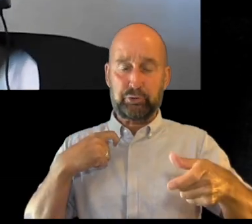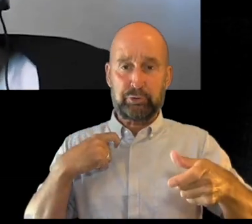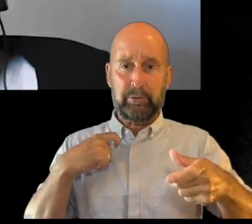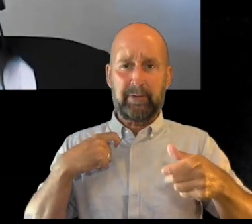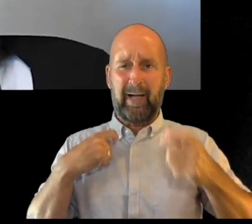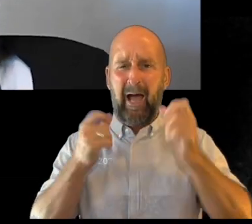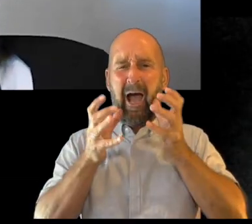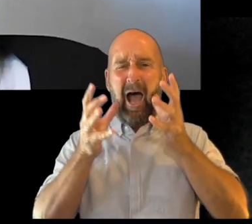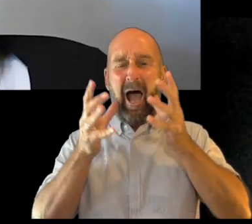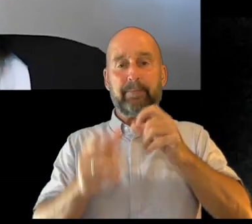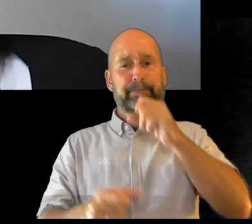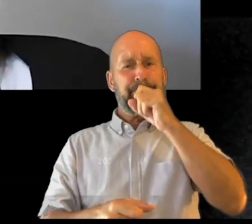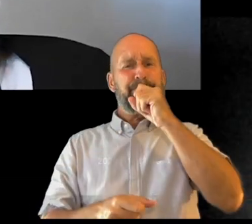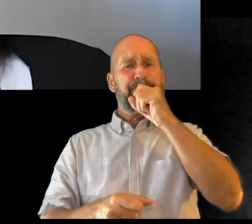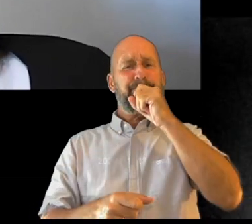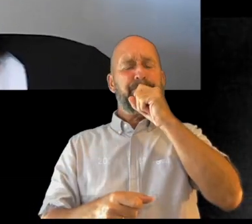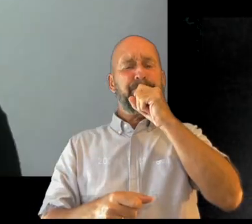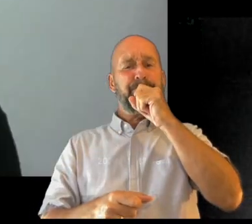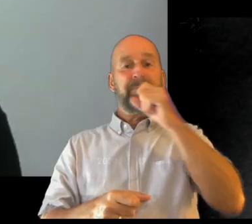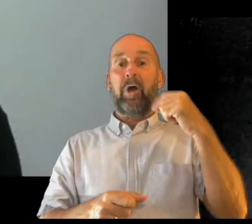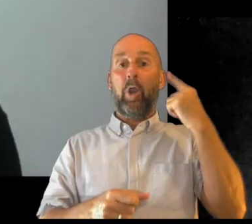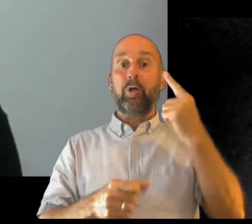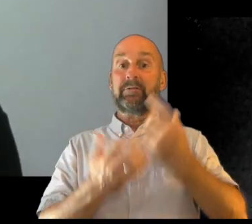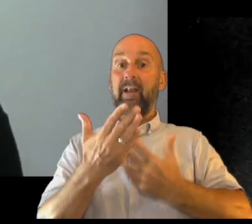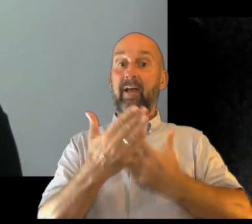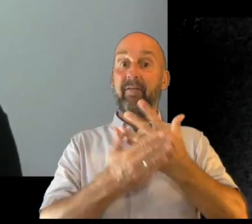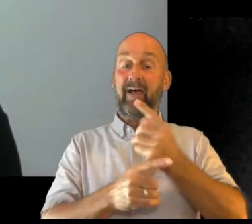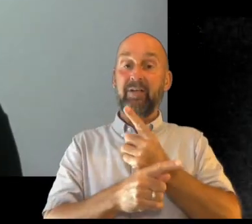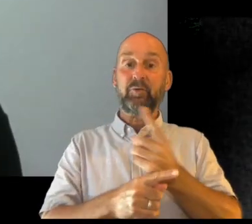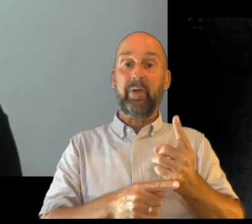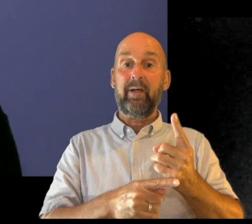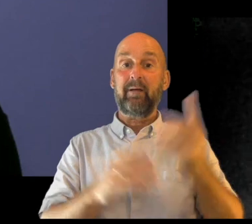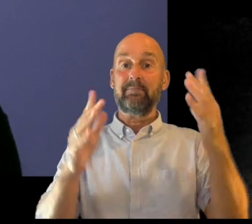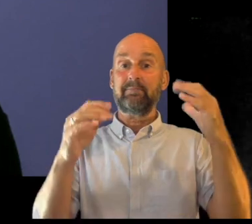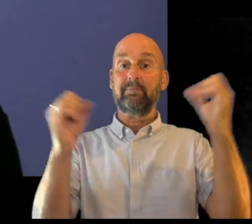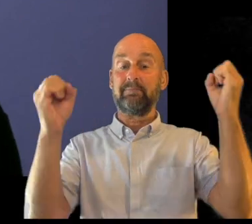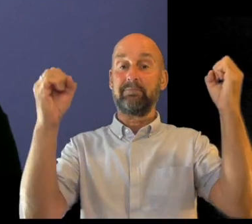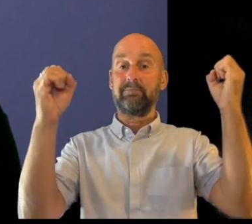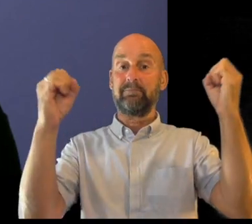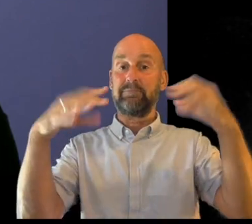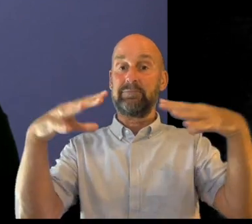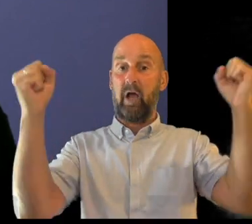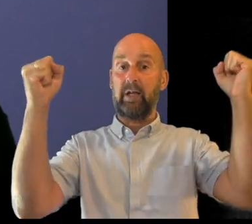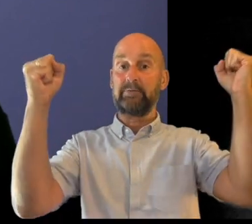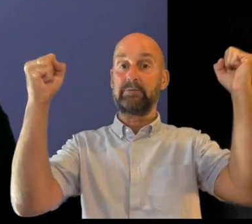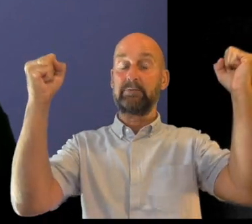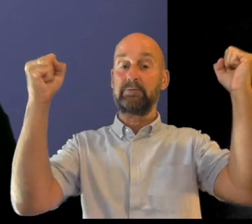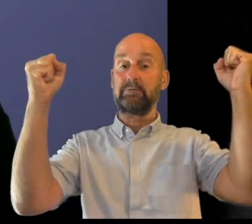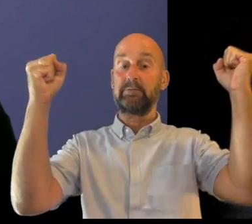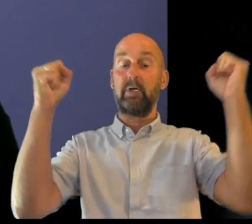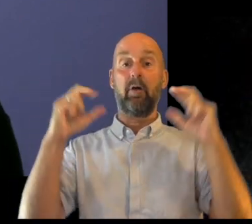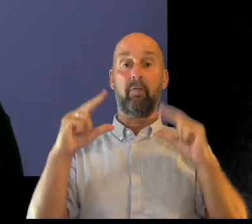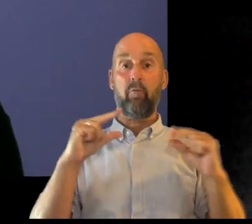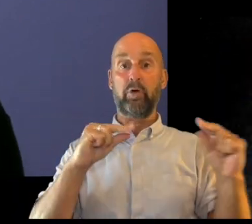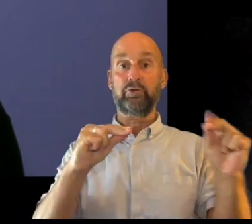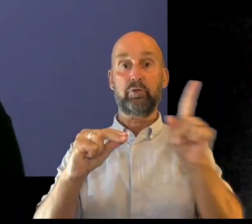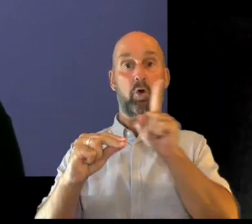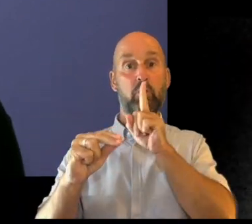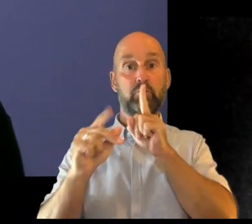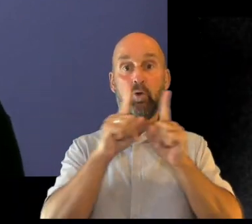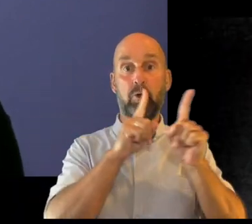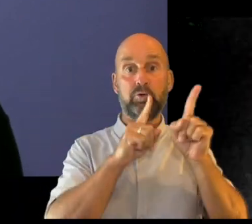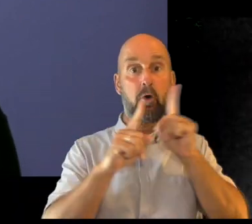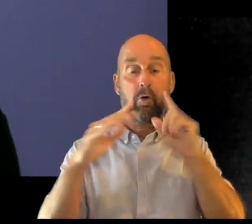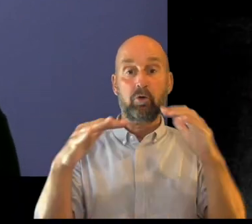a cry as London Fashion Week. Lights snap off. Darkness. Voices hush. The